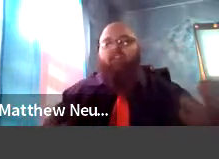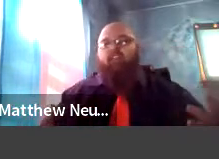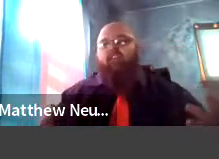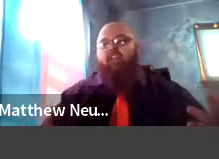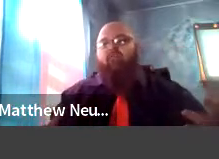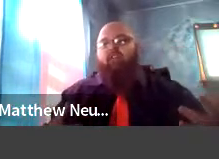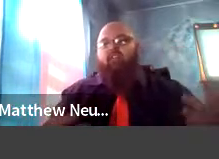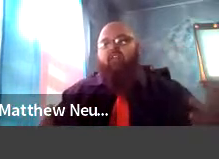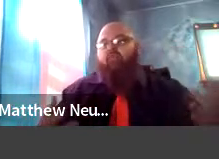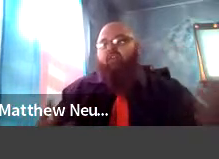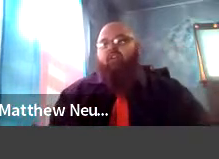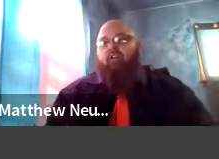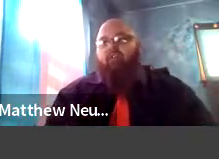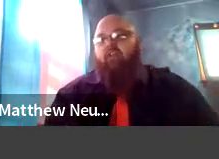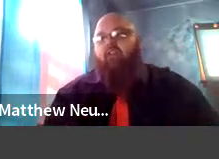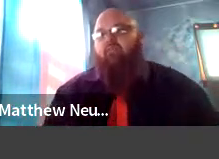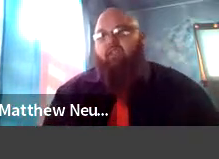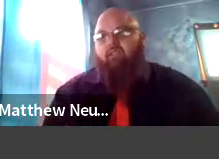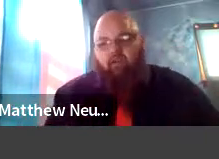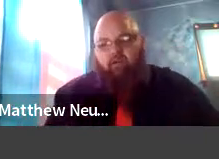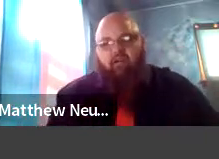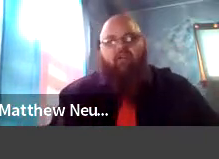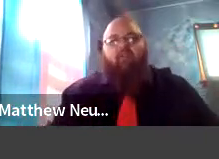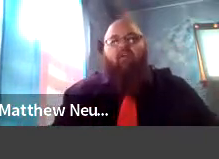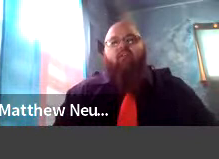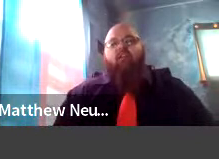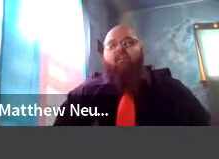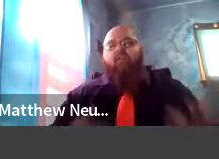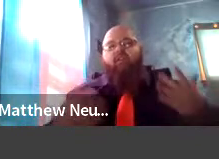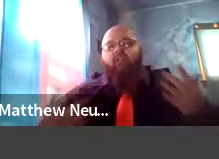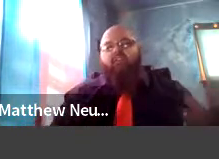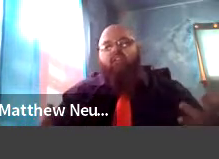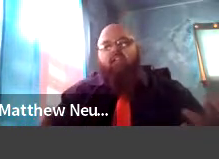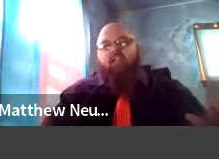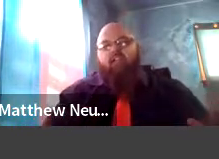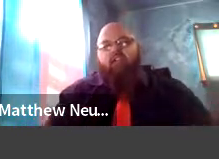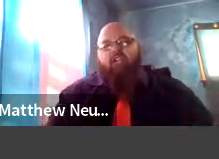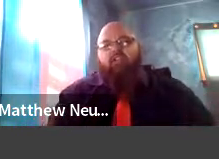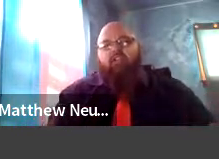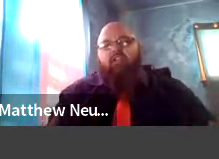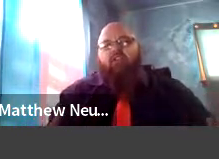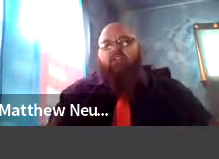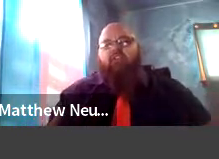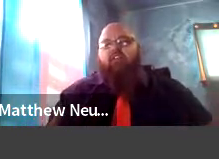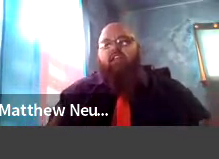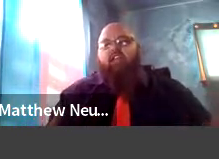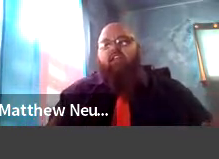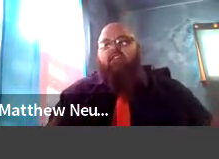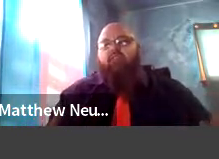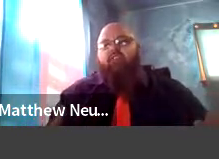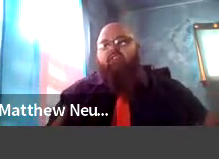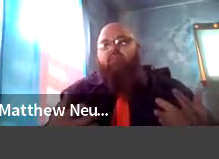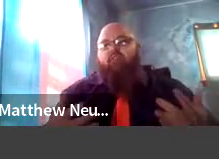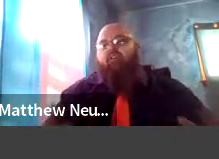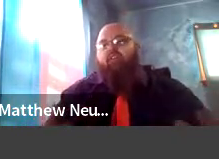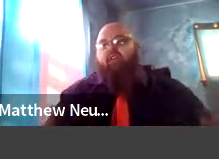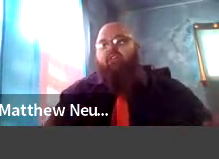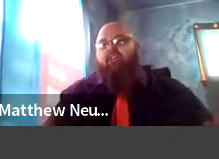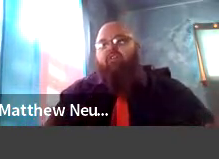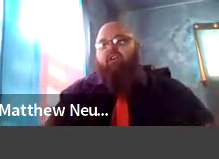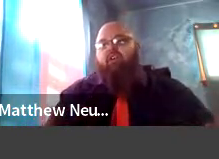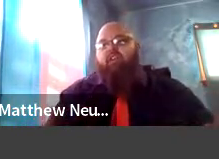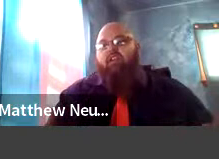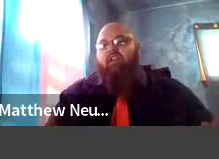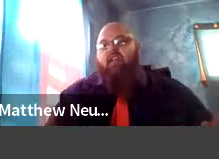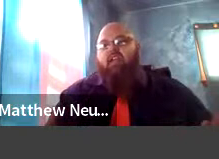and everything, we live and we learn and we grow, and we eventually changed it to HIV and AIDS, which is the appropriate